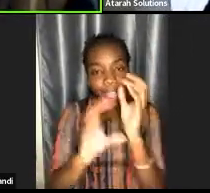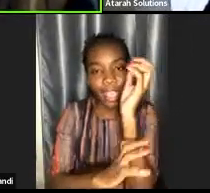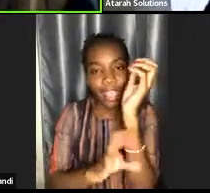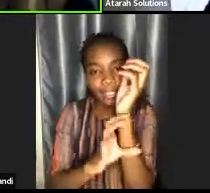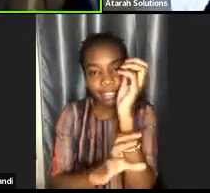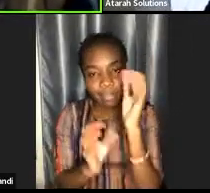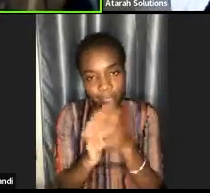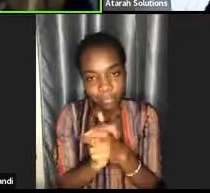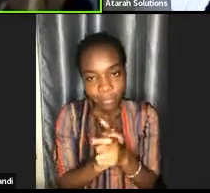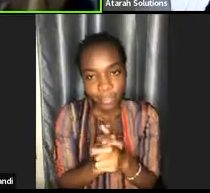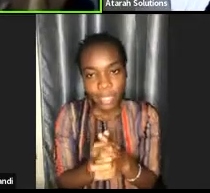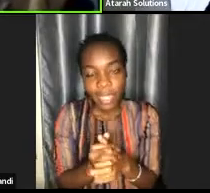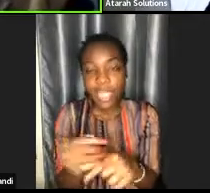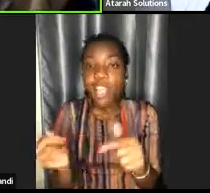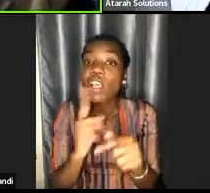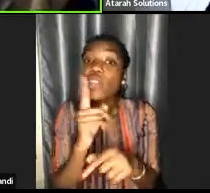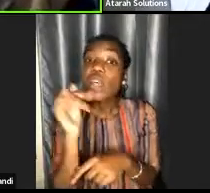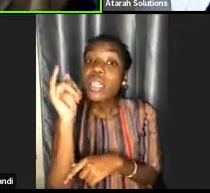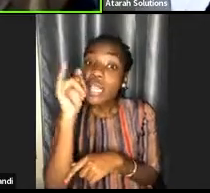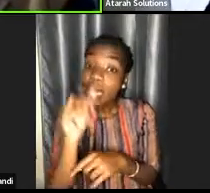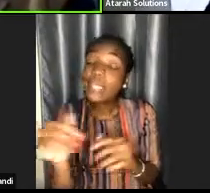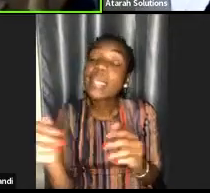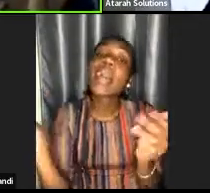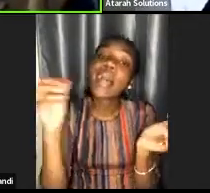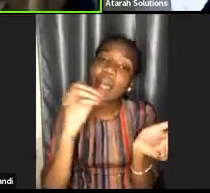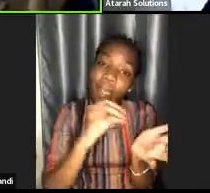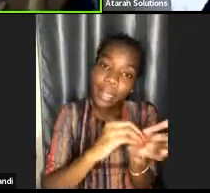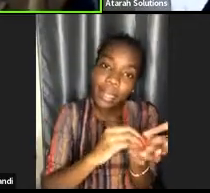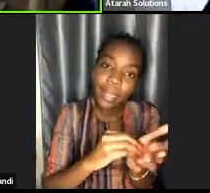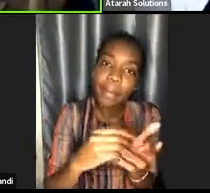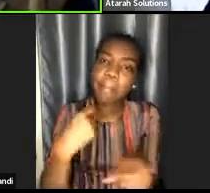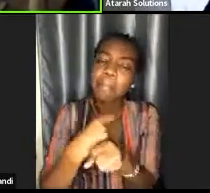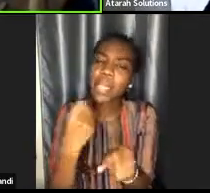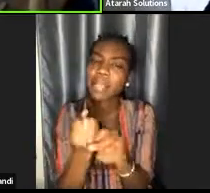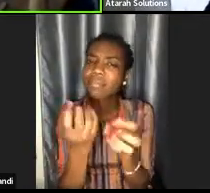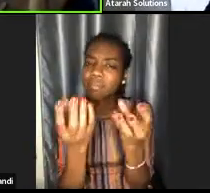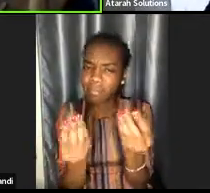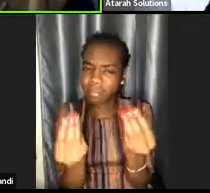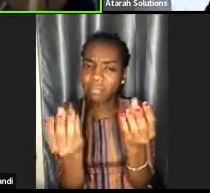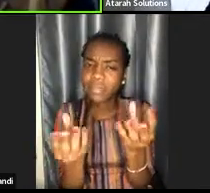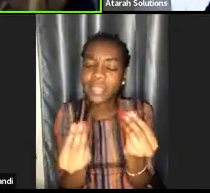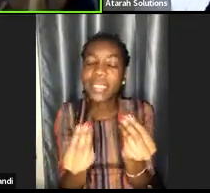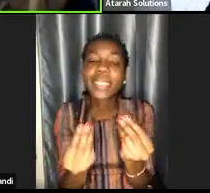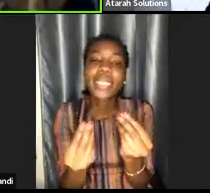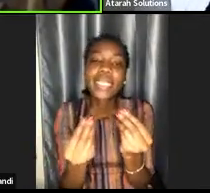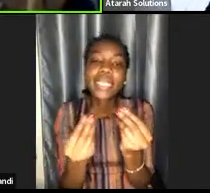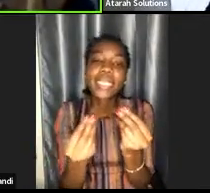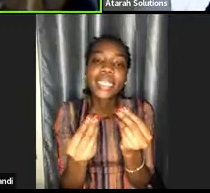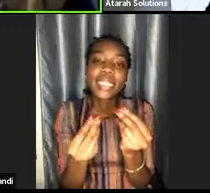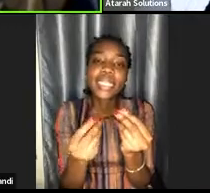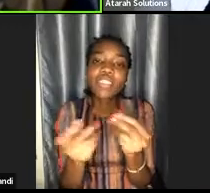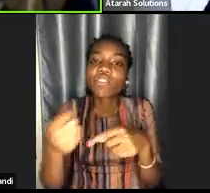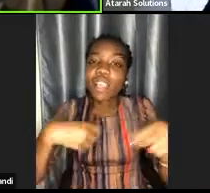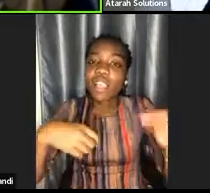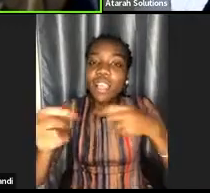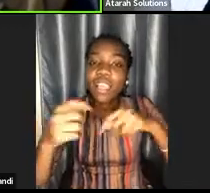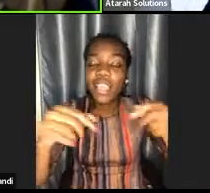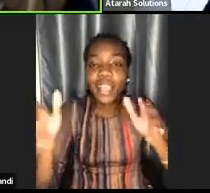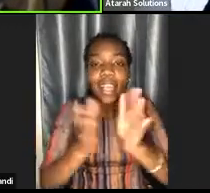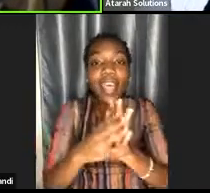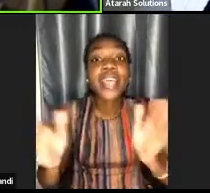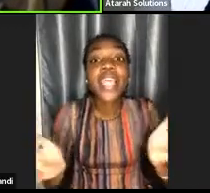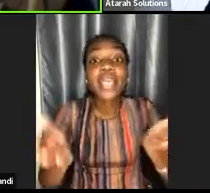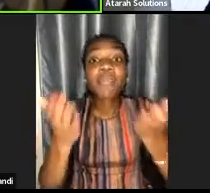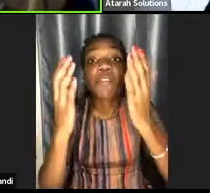So this again is easing trade and also improving countries' ease of